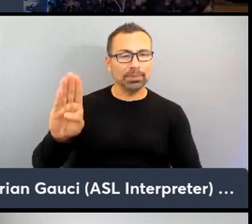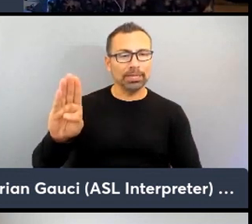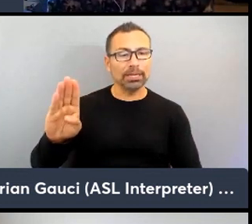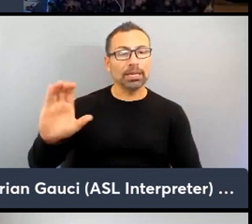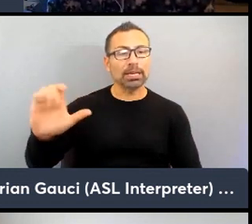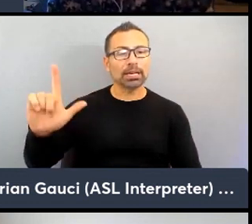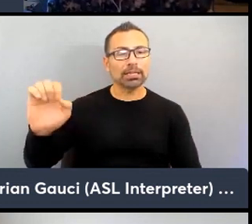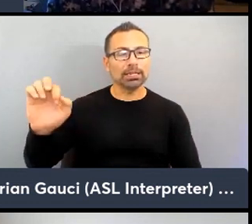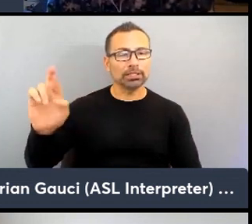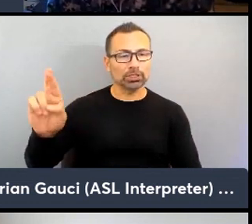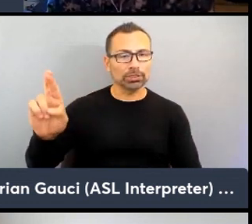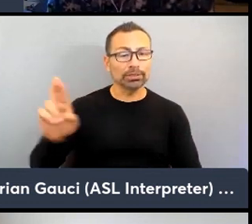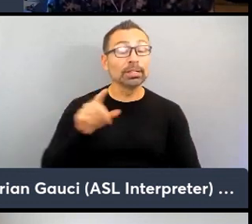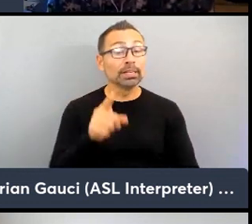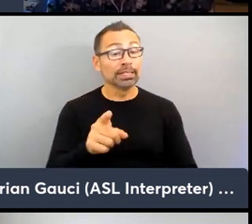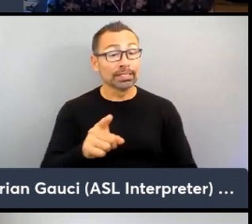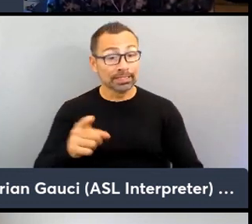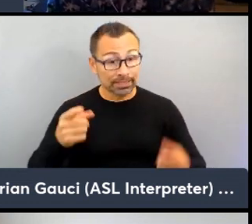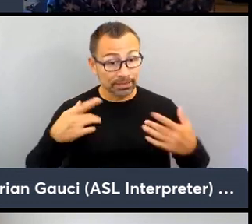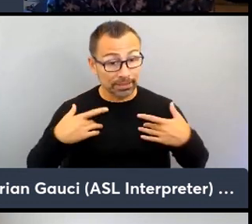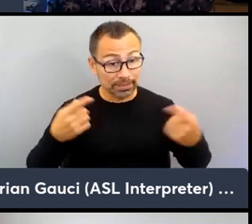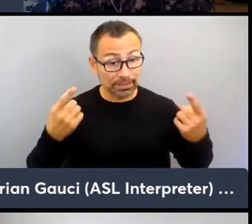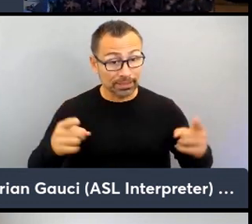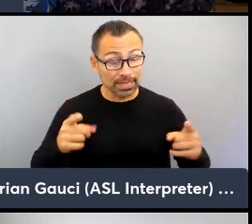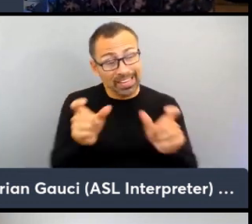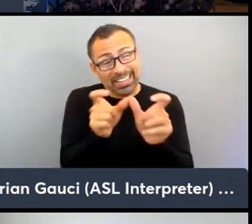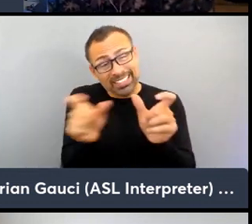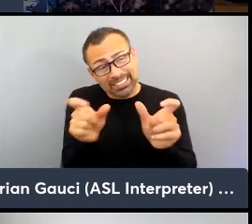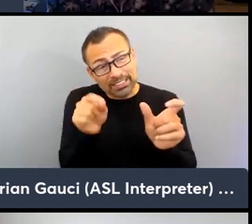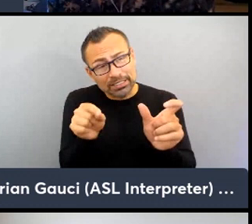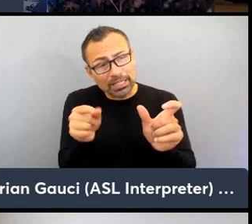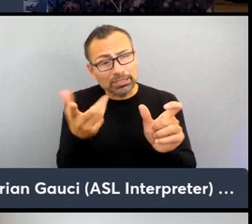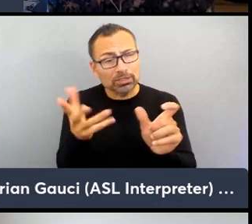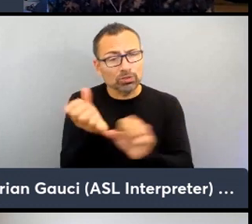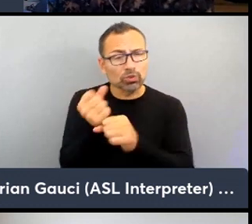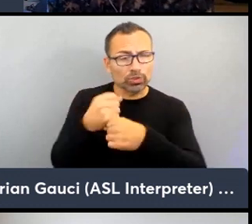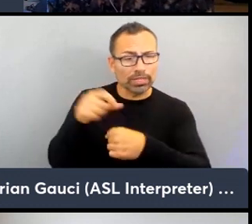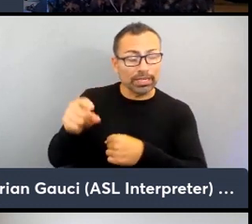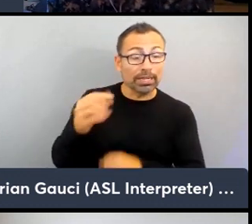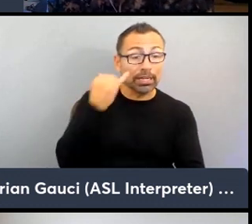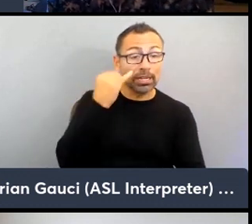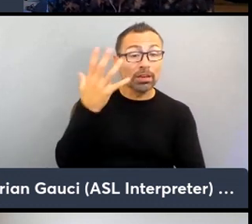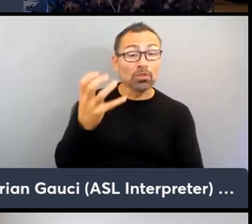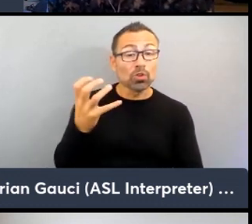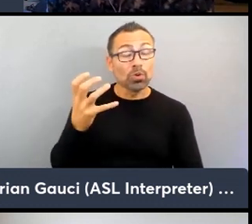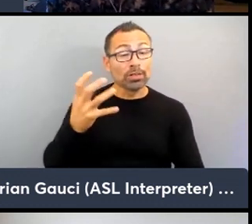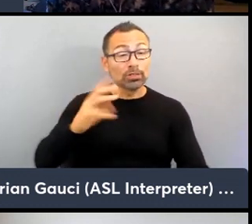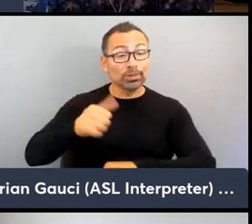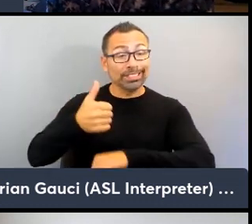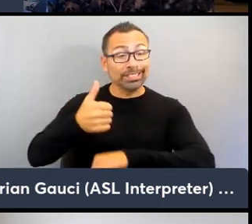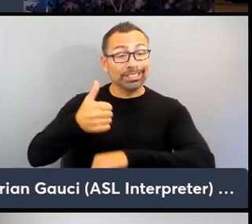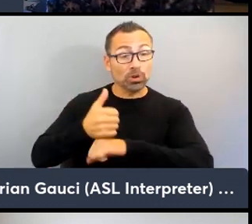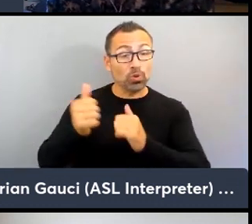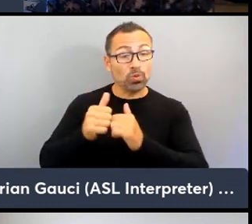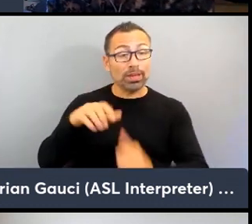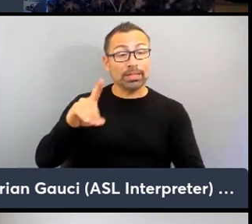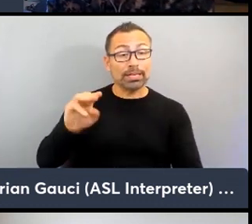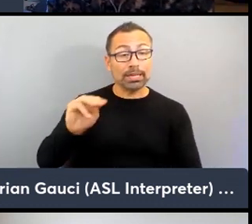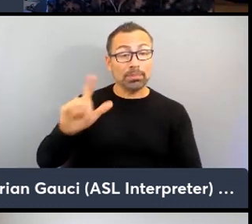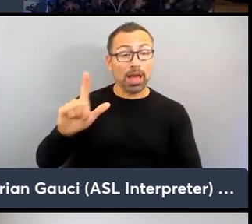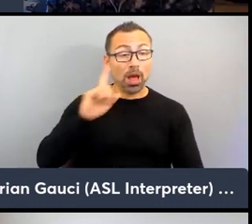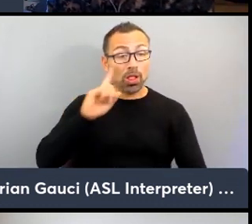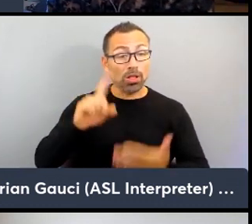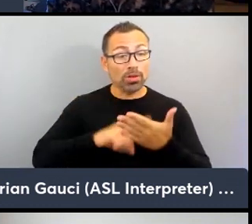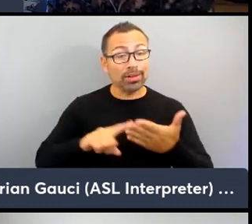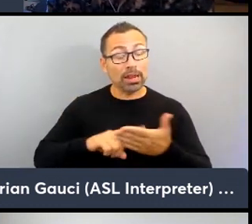already created. But if you were to enable this in terms of turning on DML auditing, you could look under, the first step would be to look under